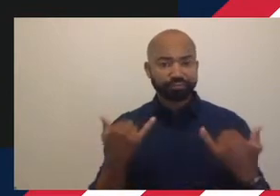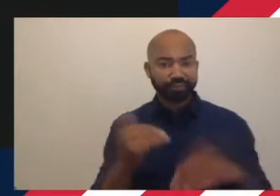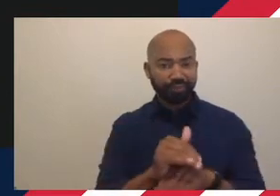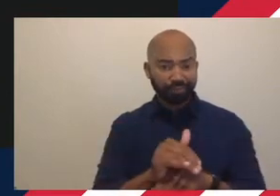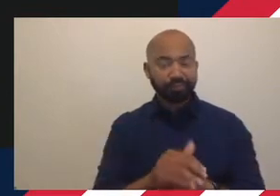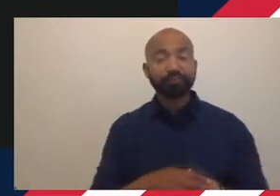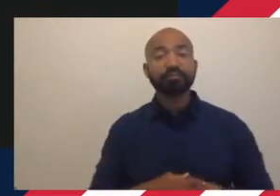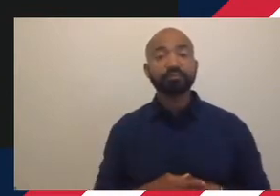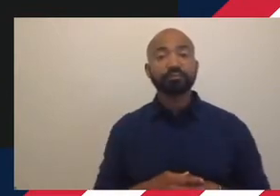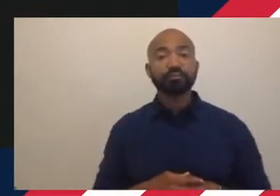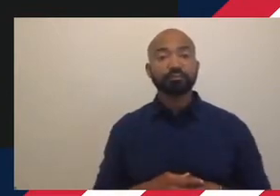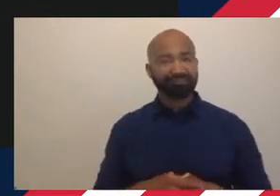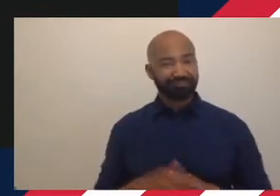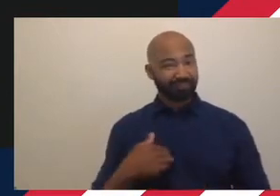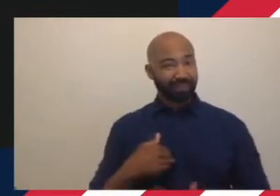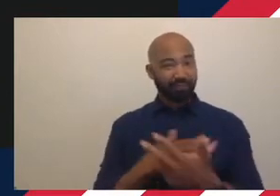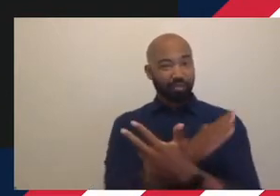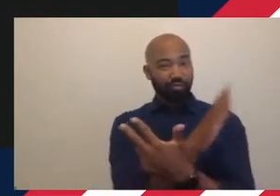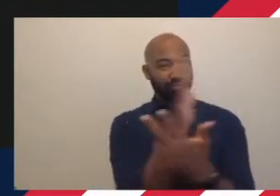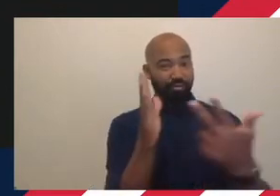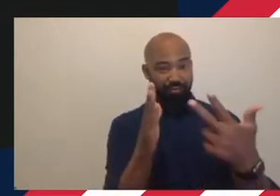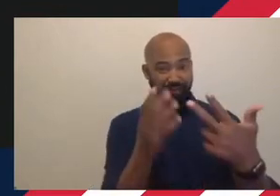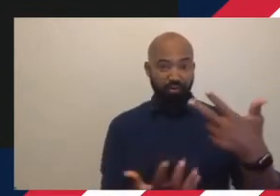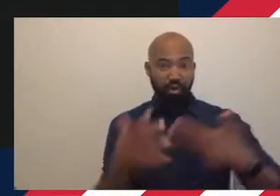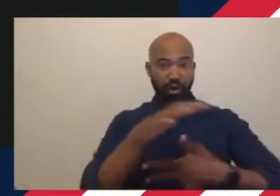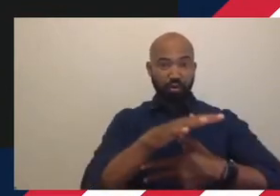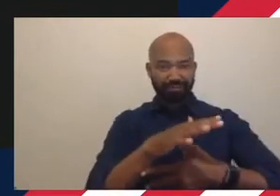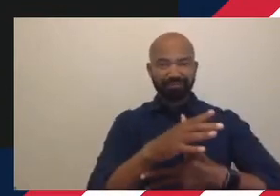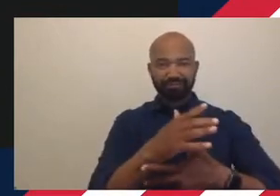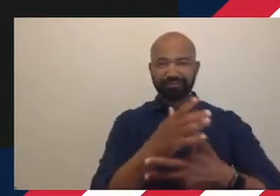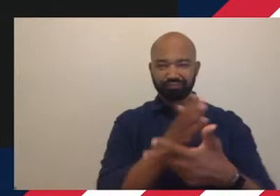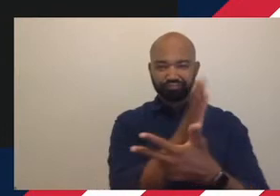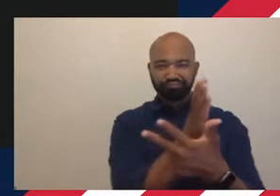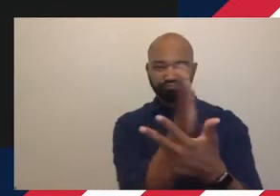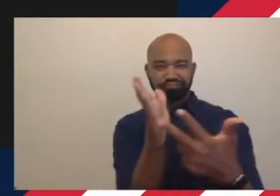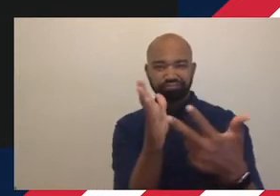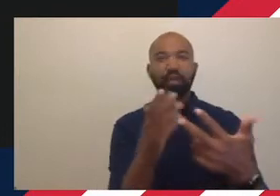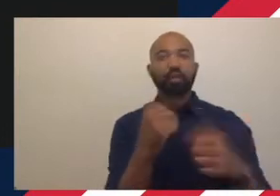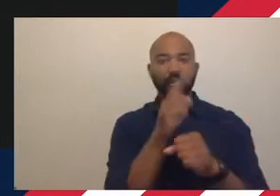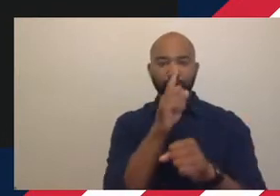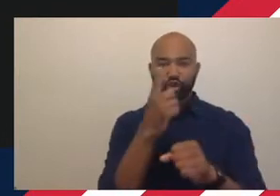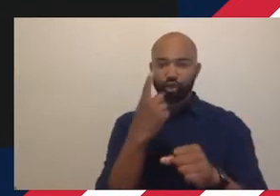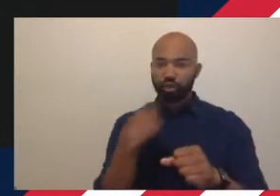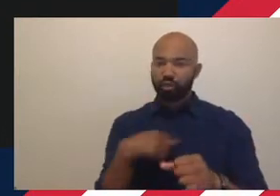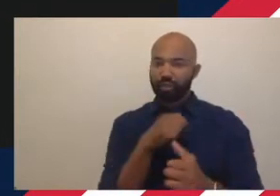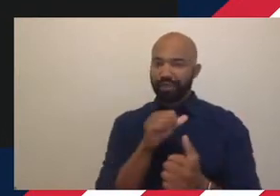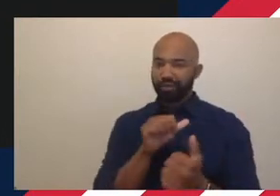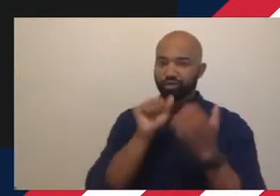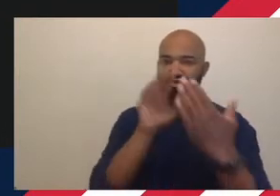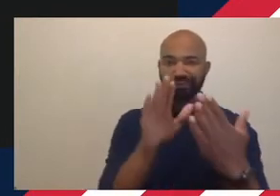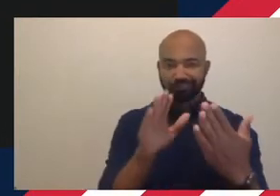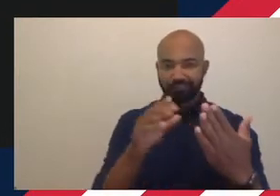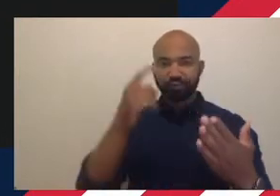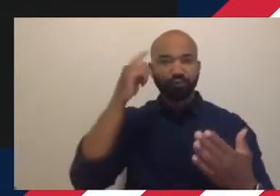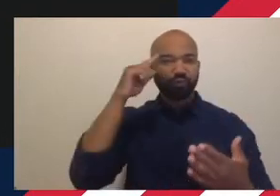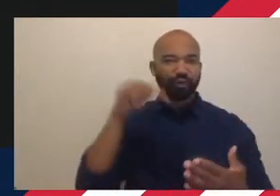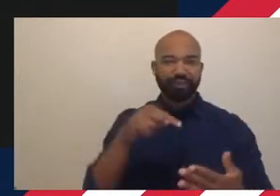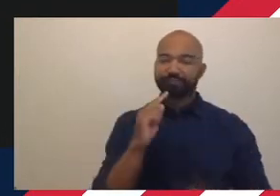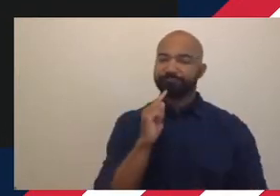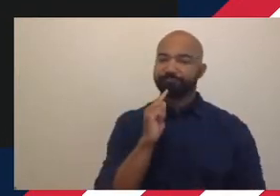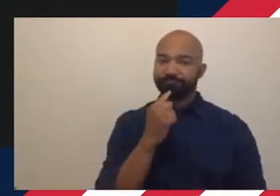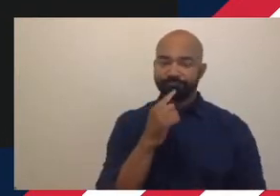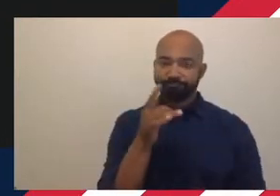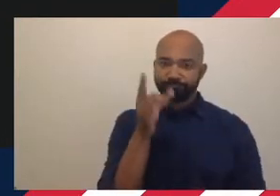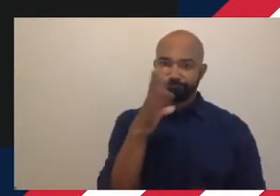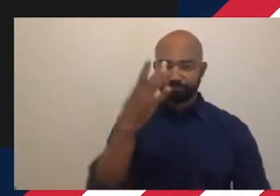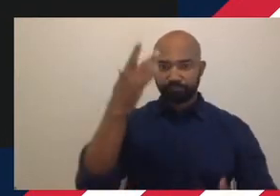And there's 3 priority areas that we want to make sure are addressed when we're talking about the serious